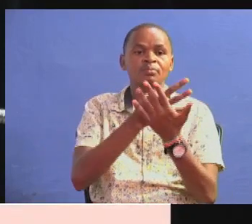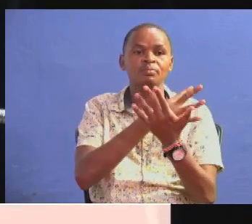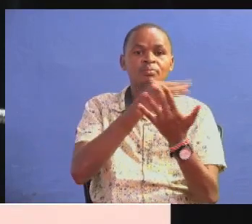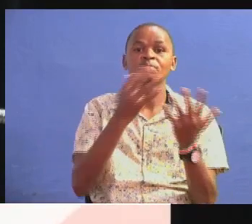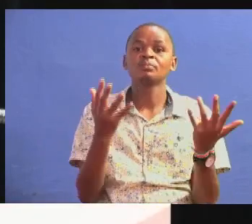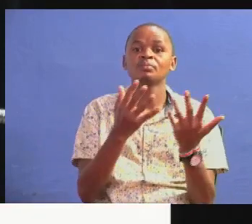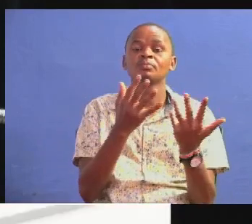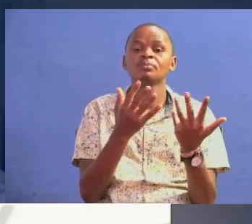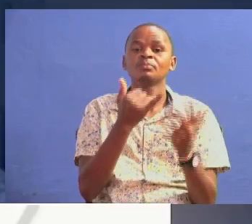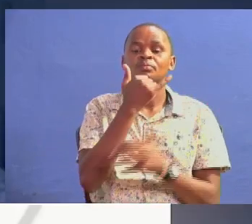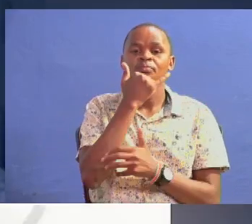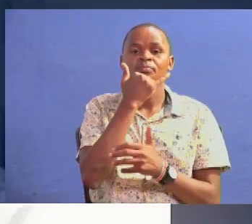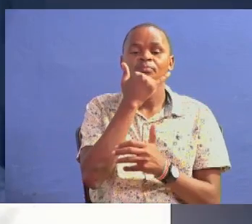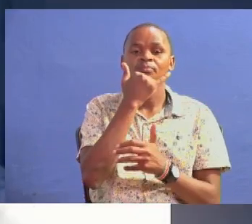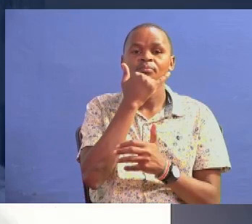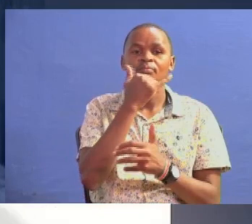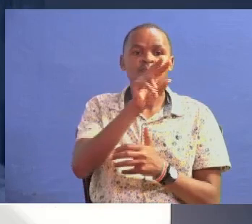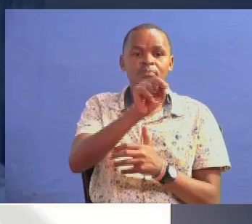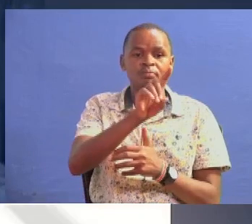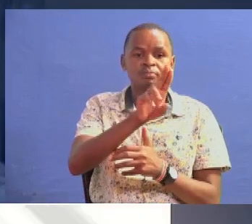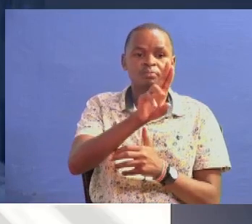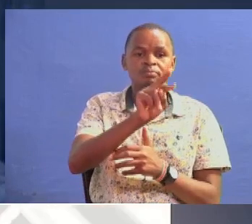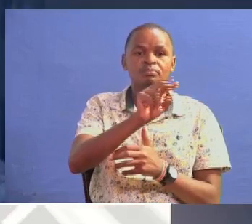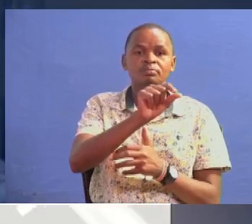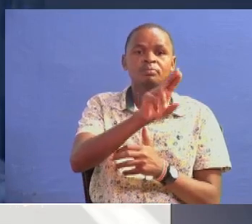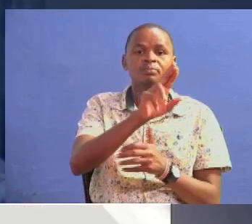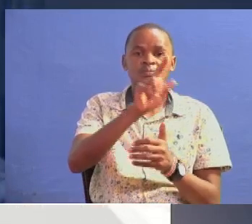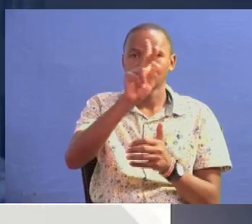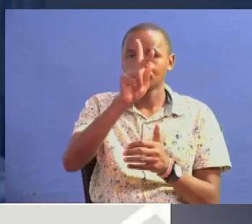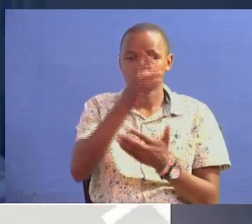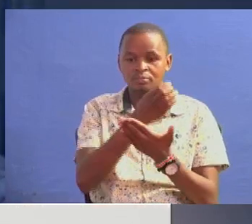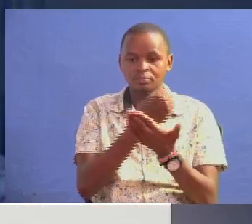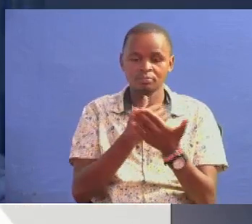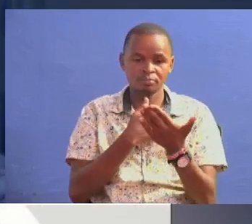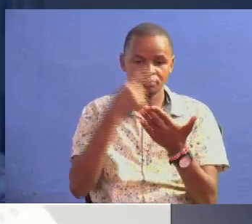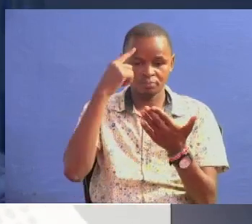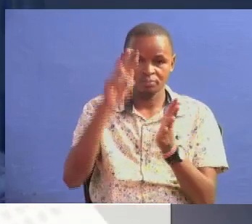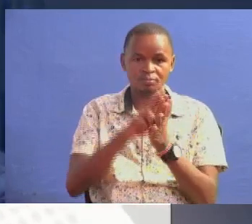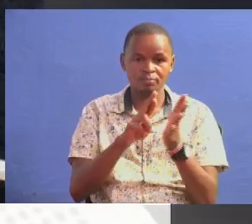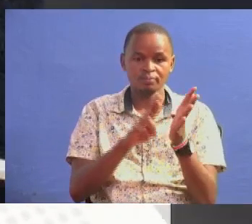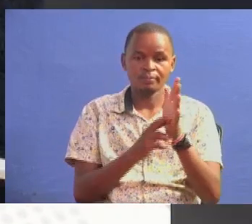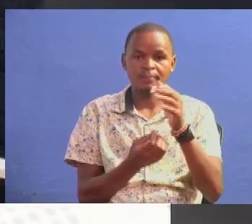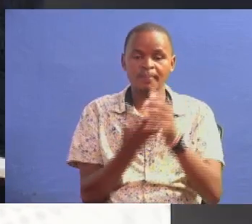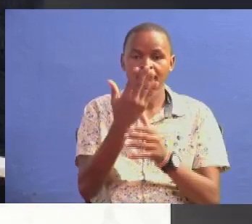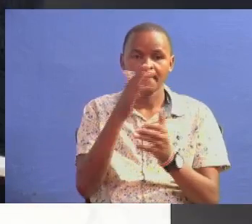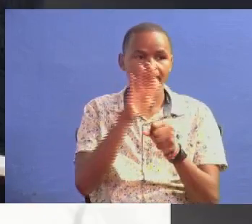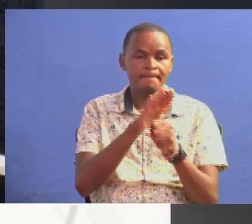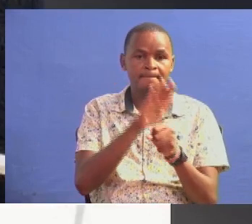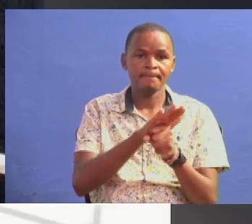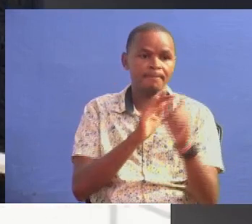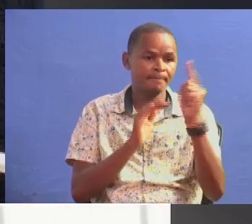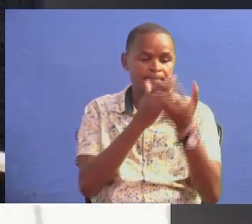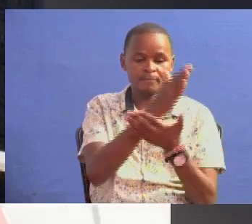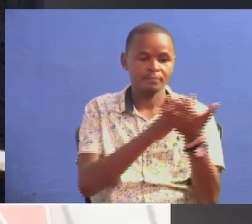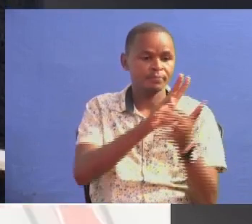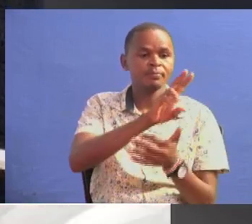and where we may go wrong. Ndungu has, however, noted that the Kenyan economy has recorded economic growth, especially in the first half